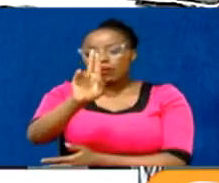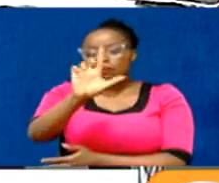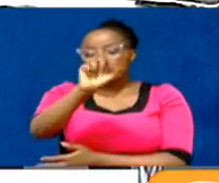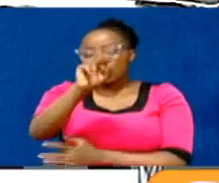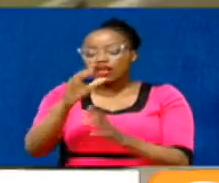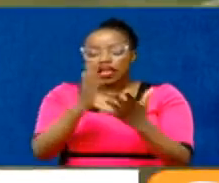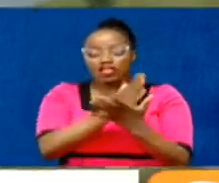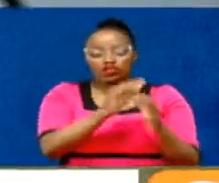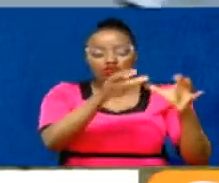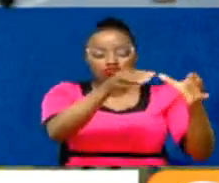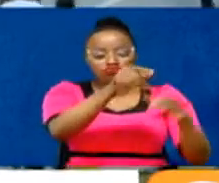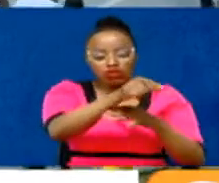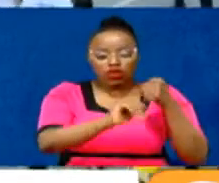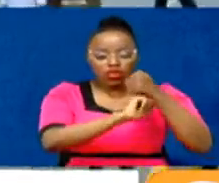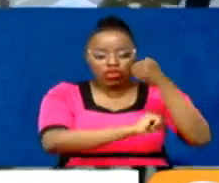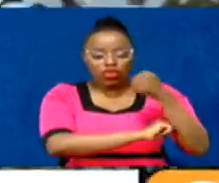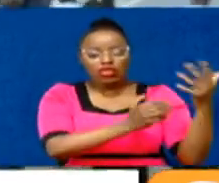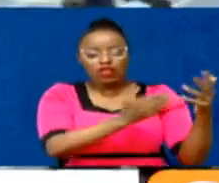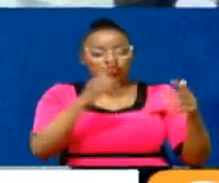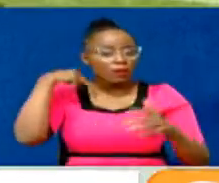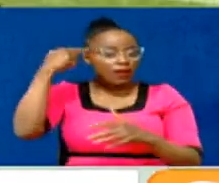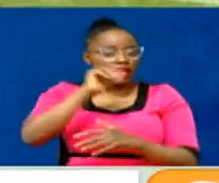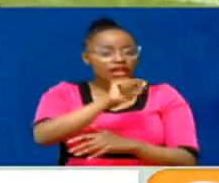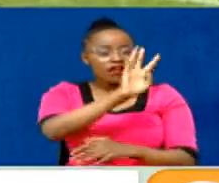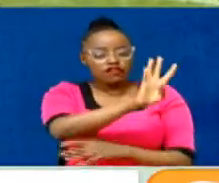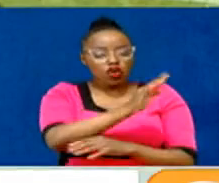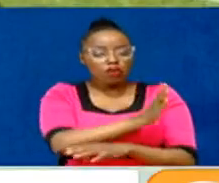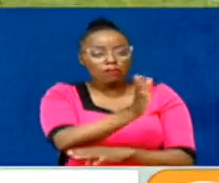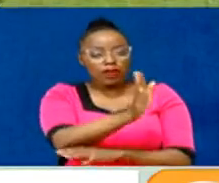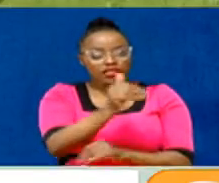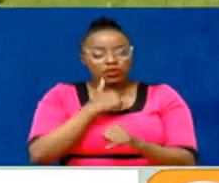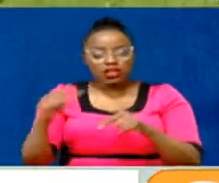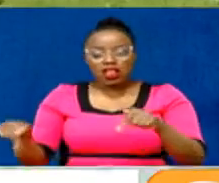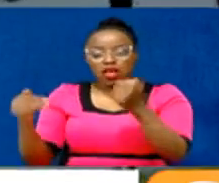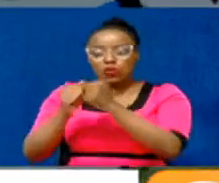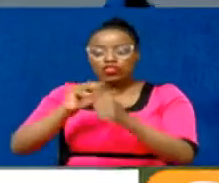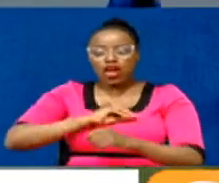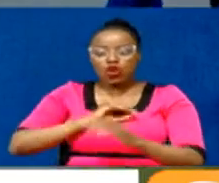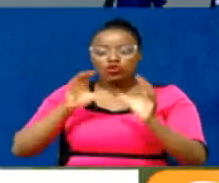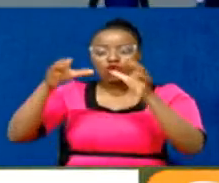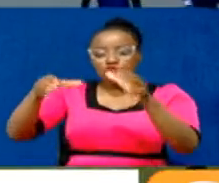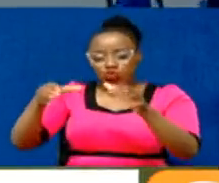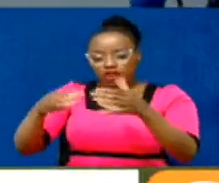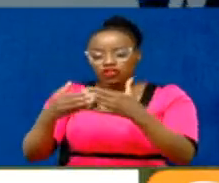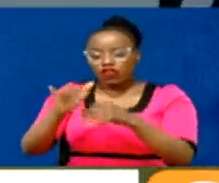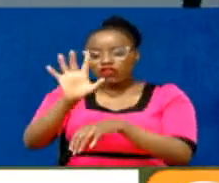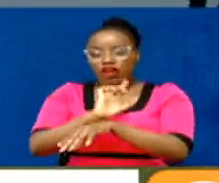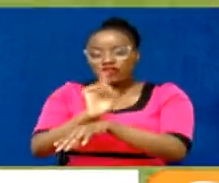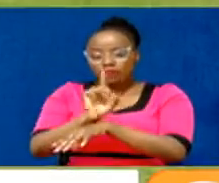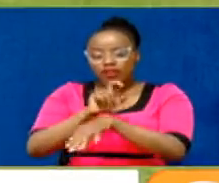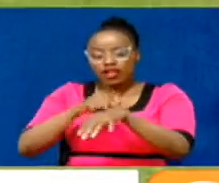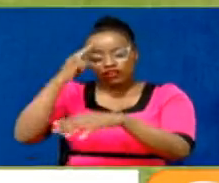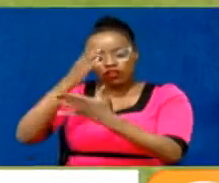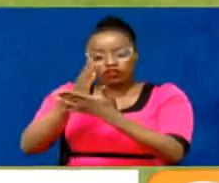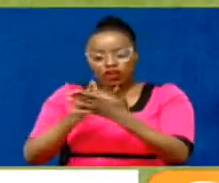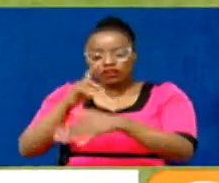of Gor Mahia fans said to be from the notorious Madare A4 branch clashed with their own club stewards for 5 minutes during the